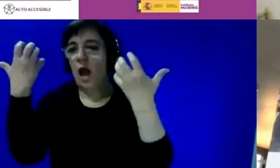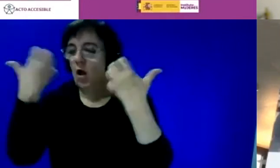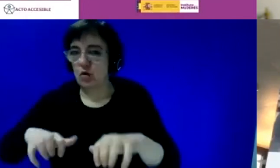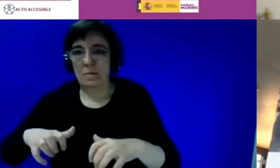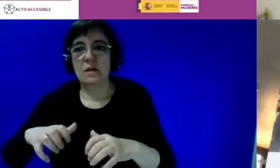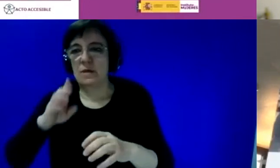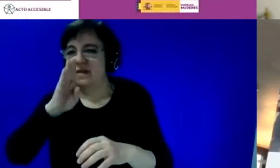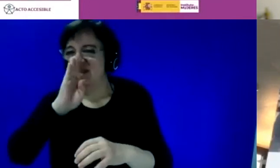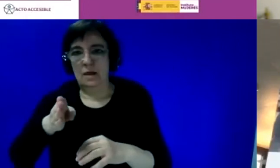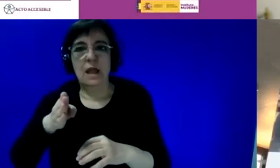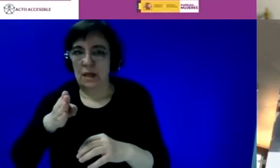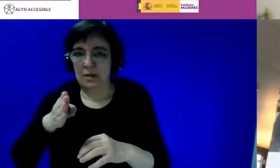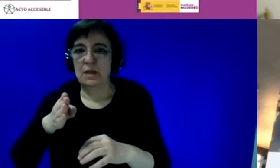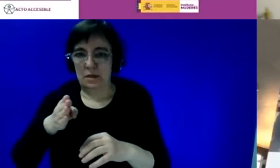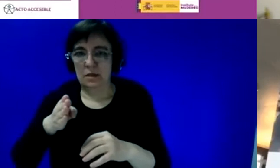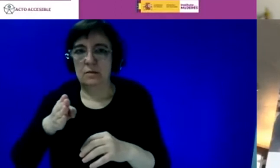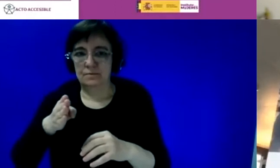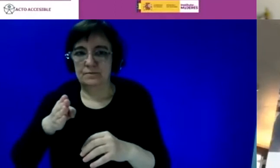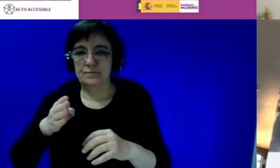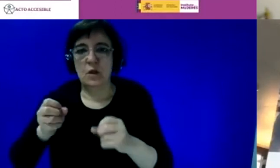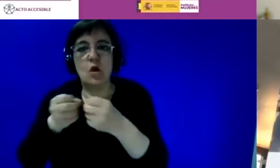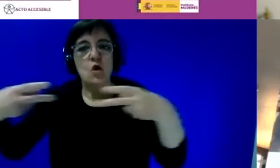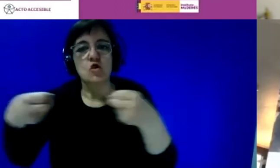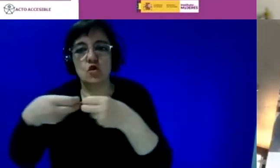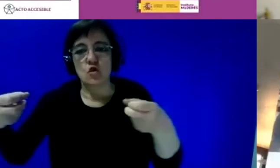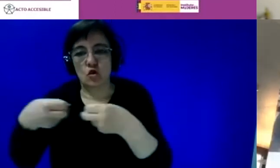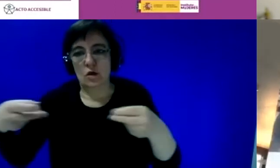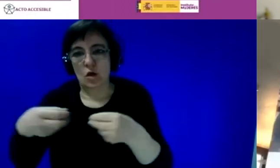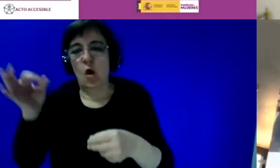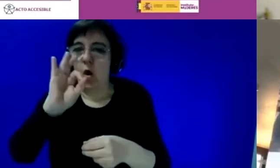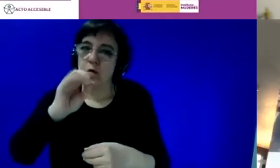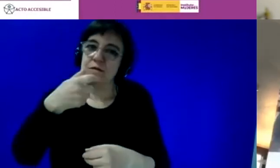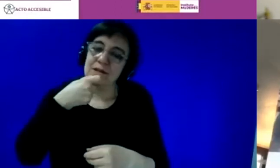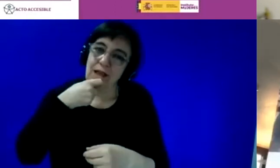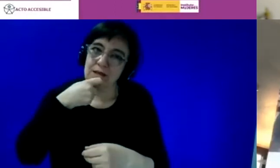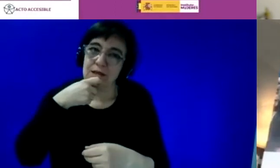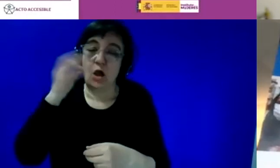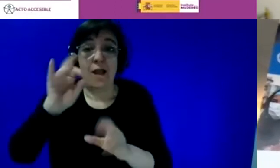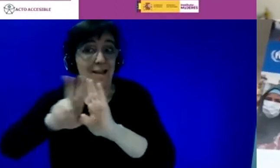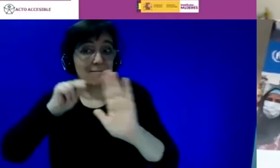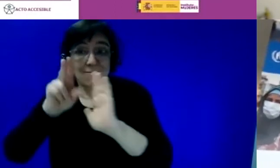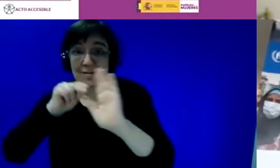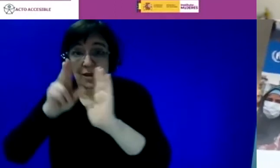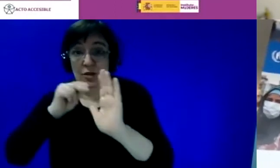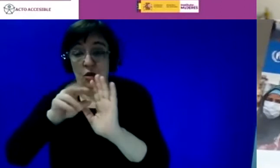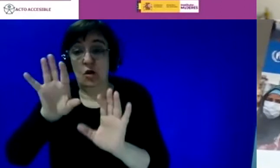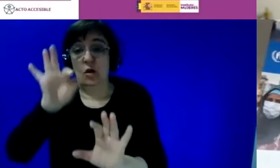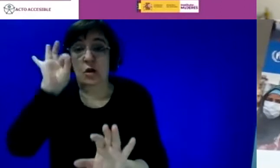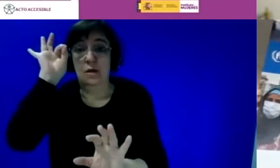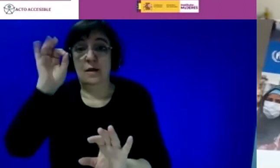When we post the recordings, you will be able to see the captions either in